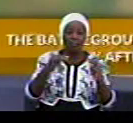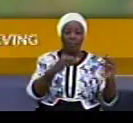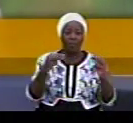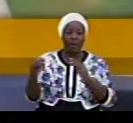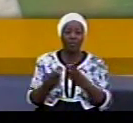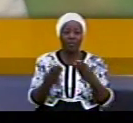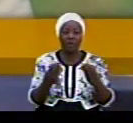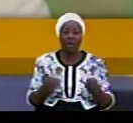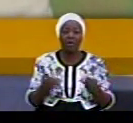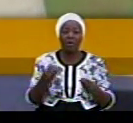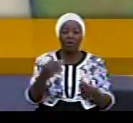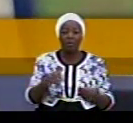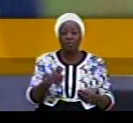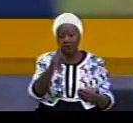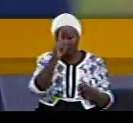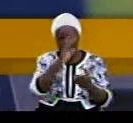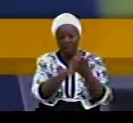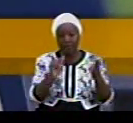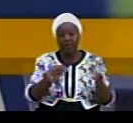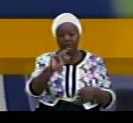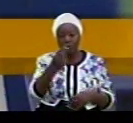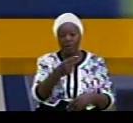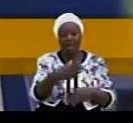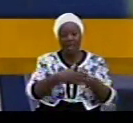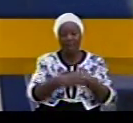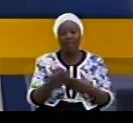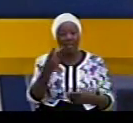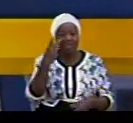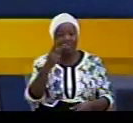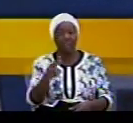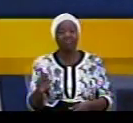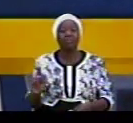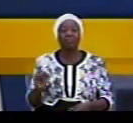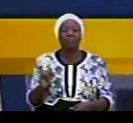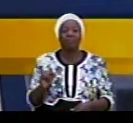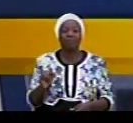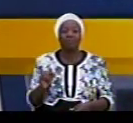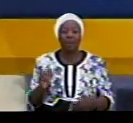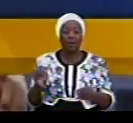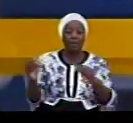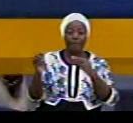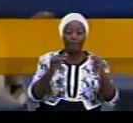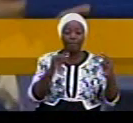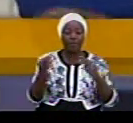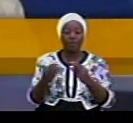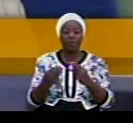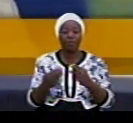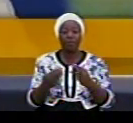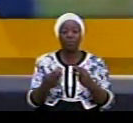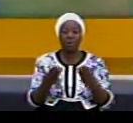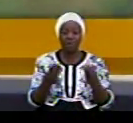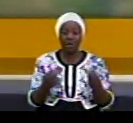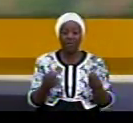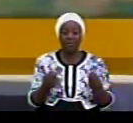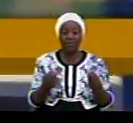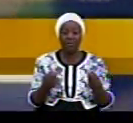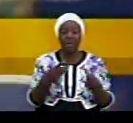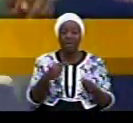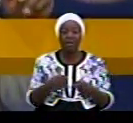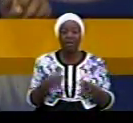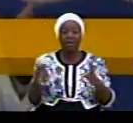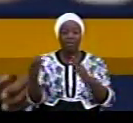believing only after seeing. Battleground. Battleground. The battleground of